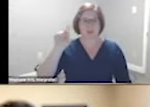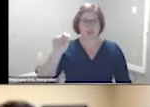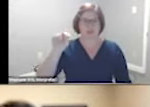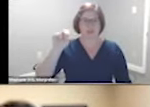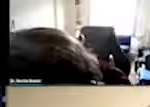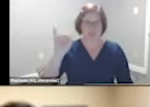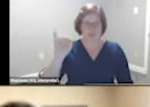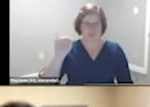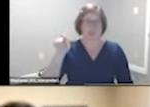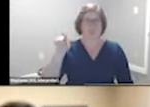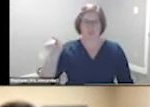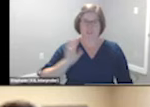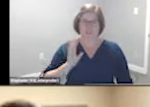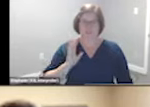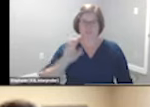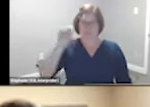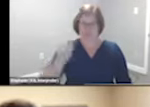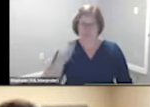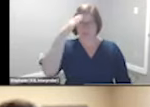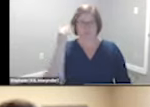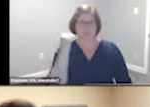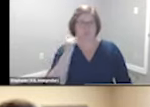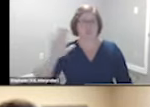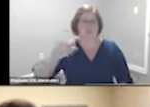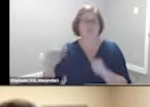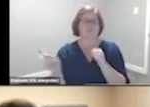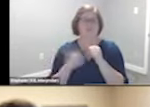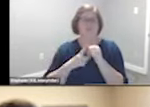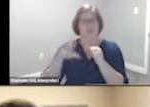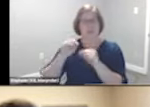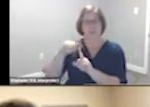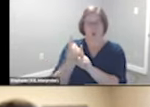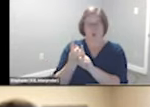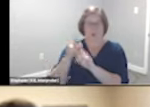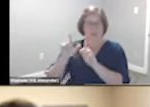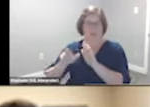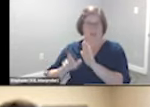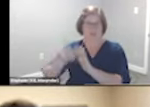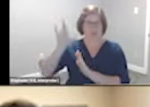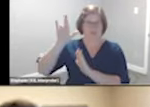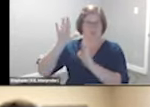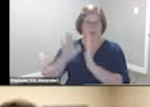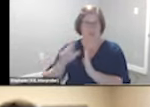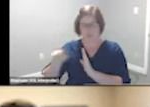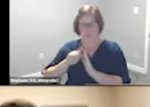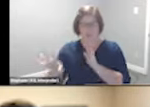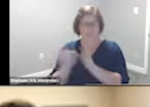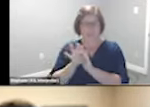first and only astronaut. She was selected as an astronaut in December 26, 2006, out